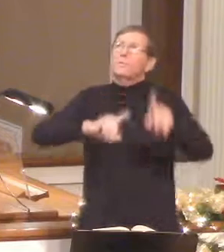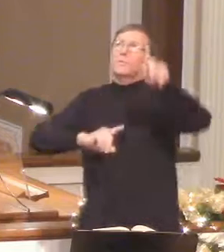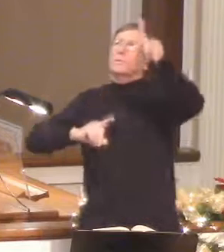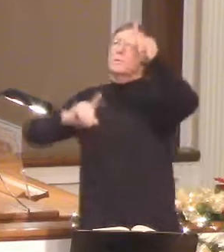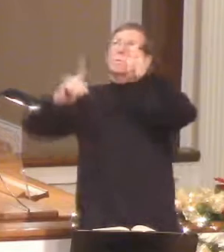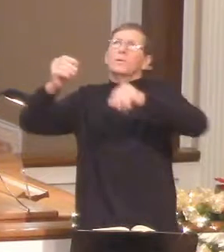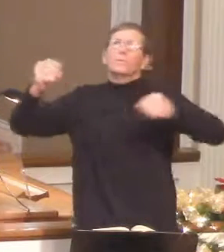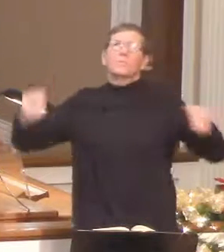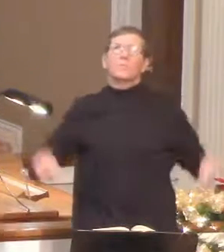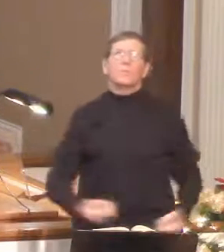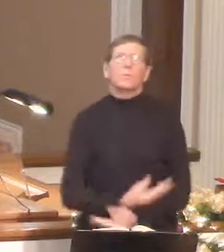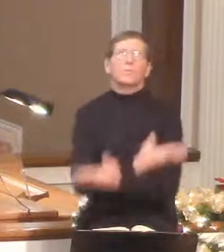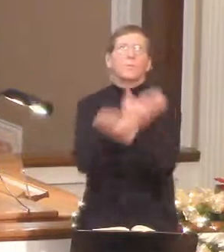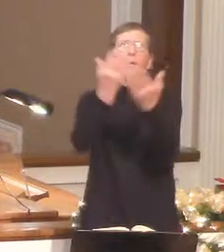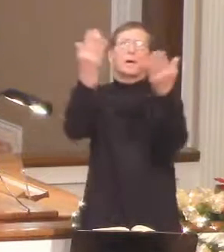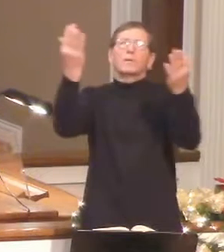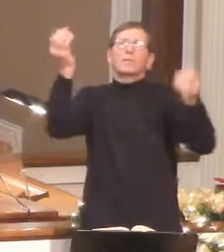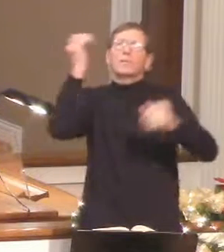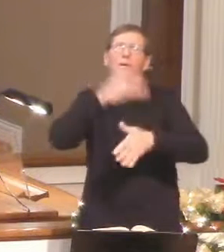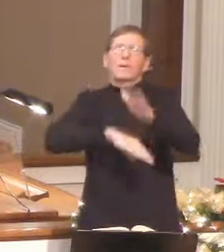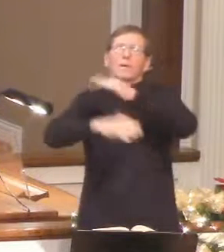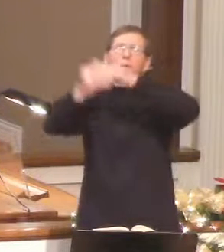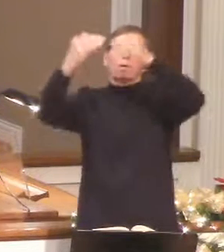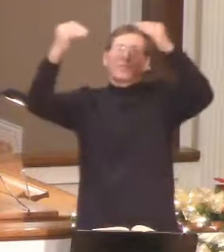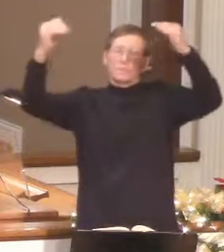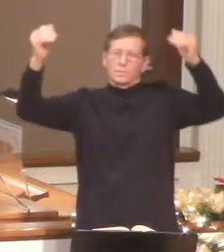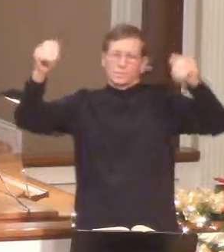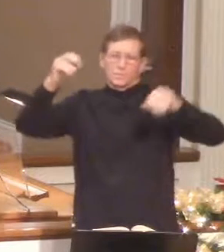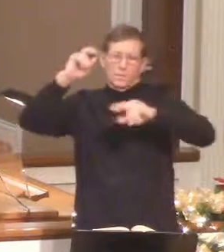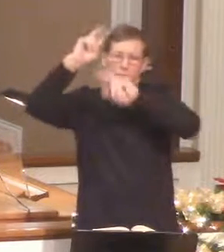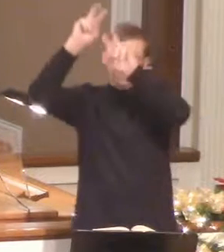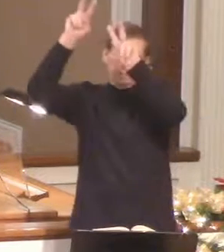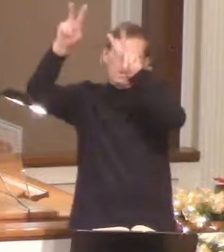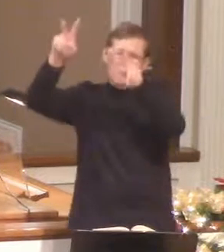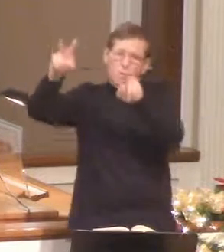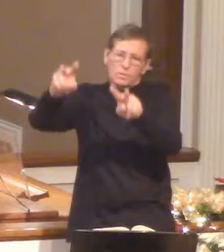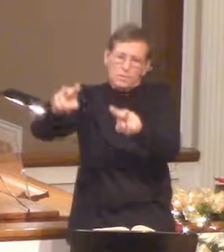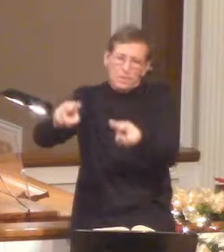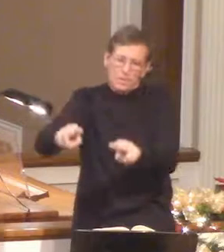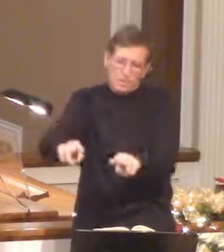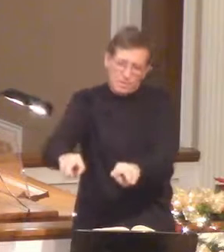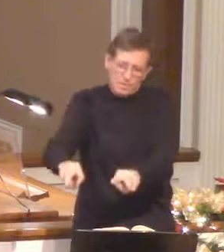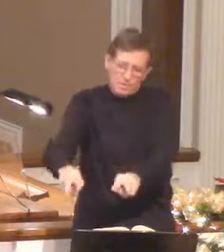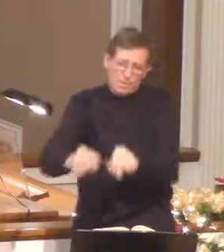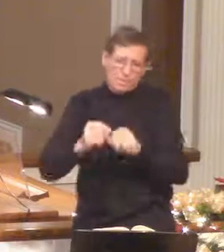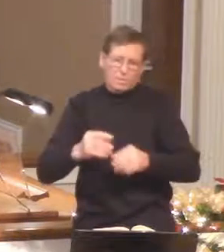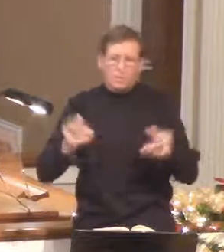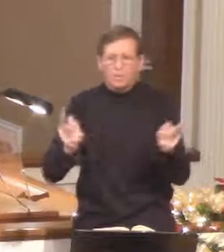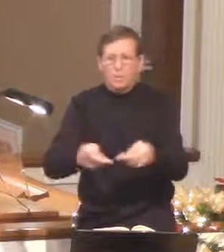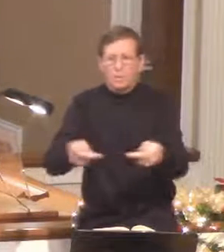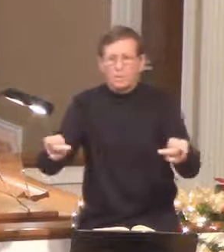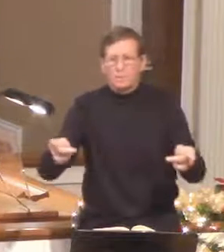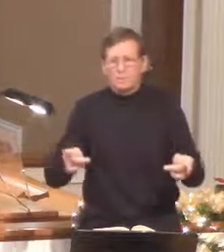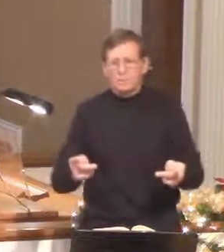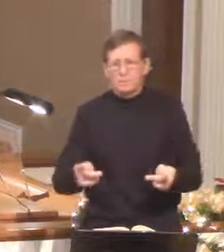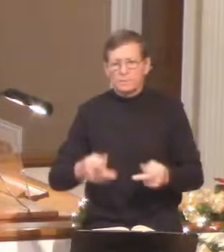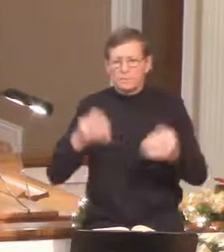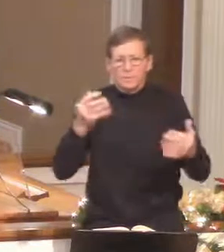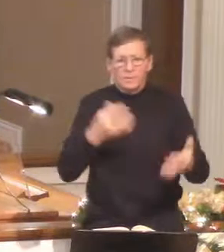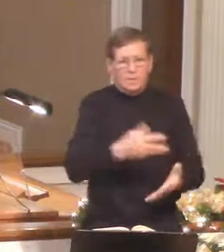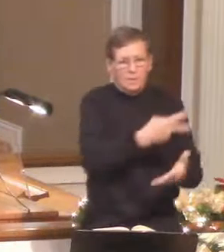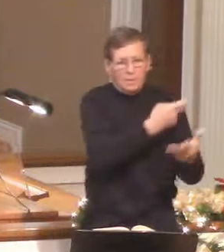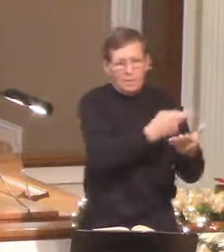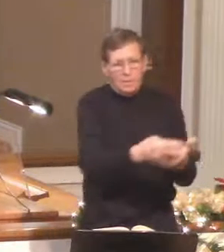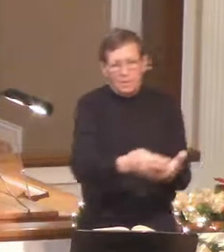stars in the heavens looked down where he lay. The